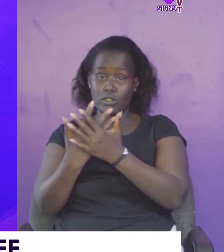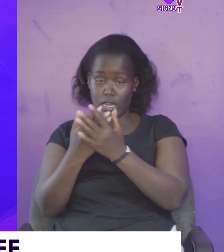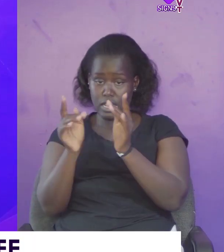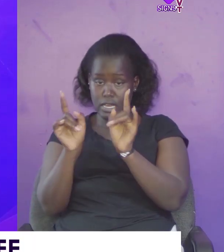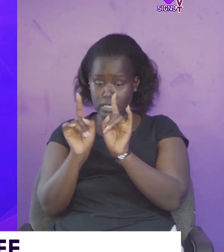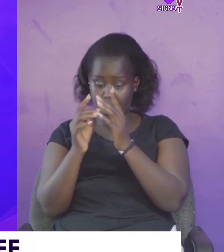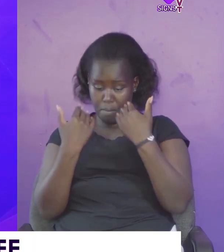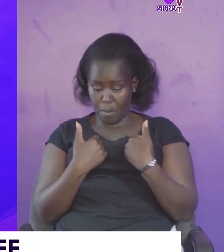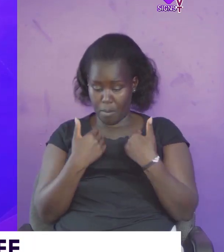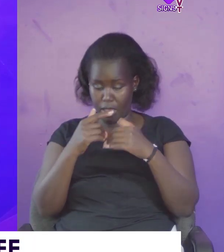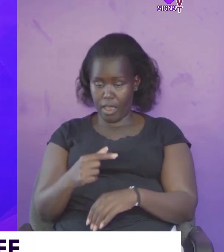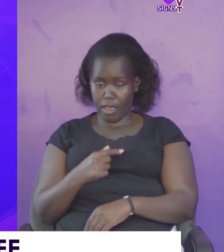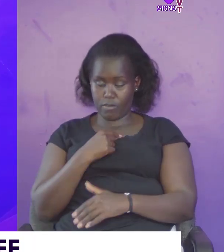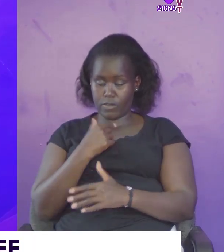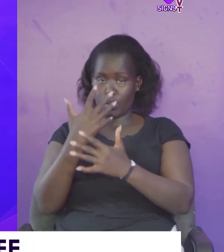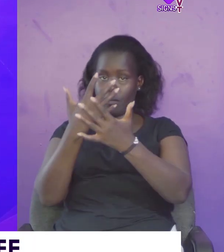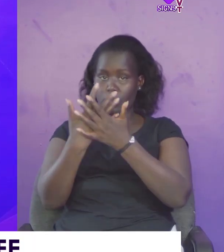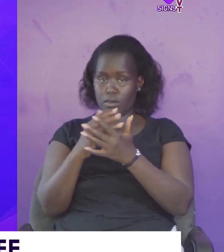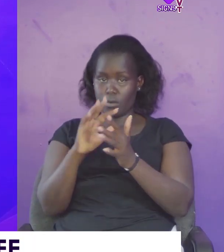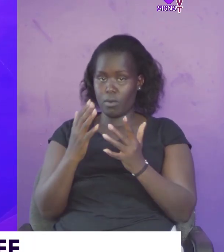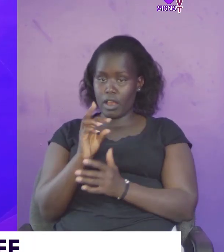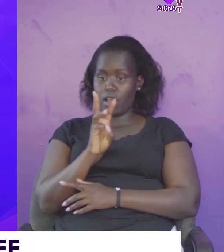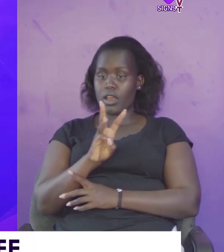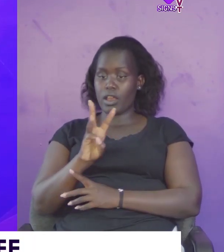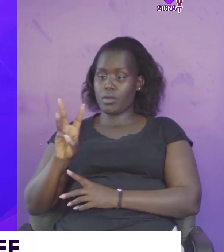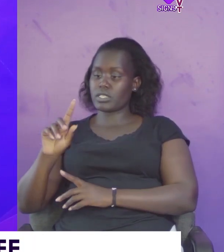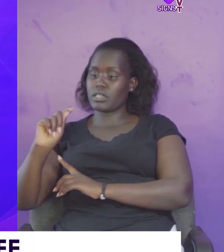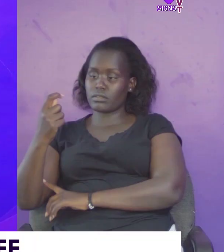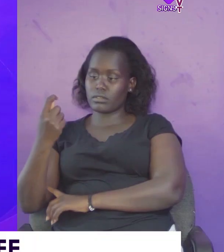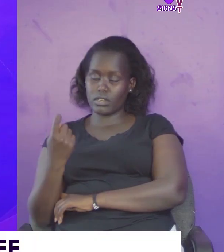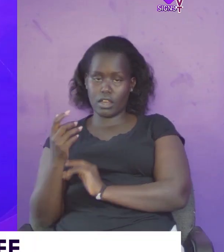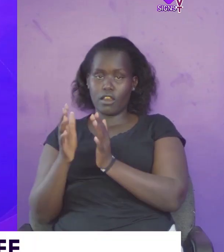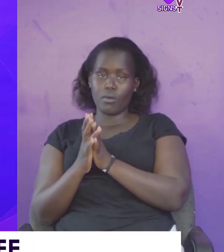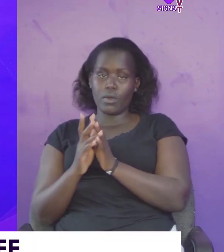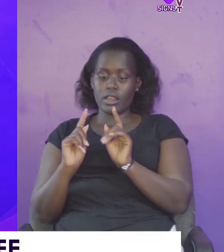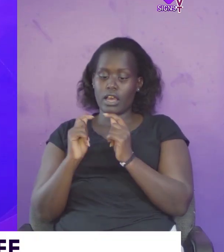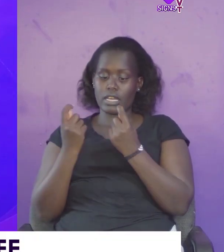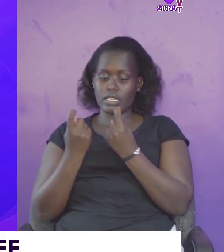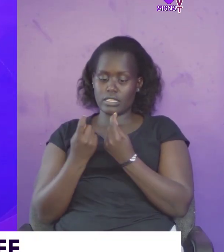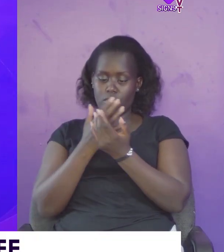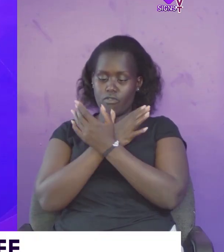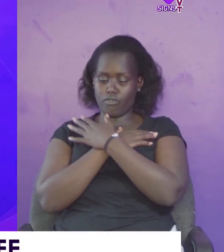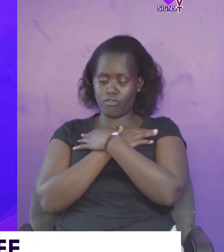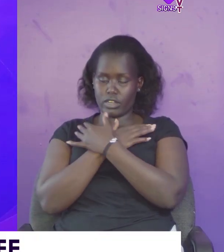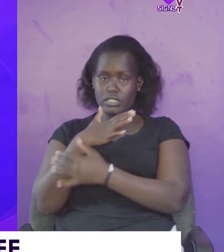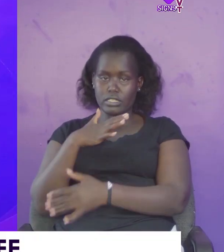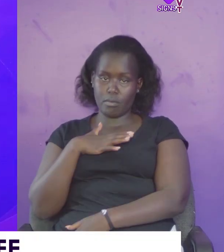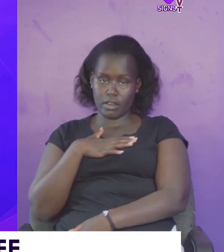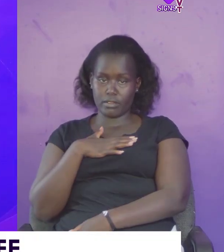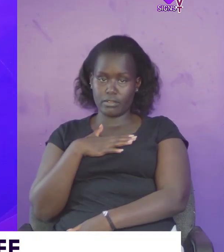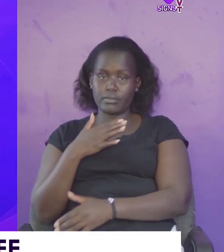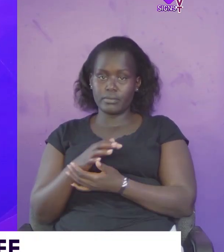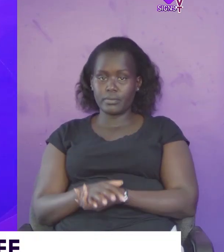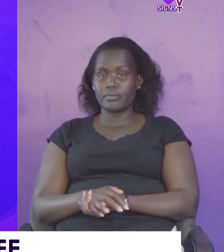the way. I visited one of the prisons in Western Kenya with a team of friends. And